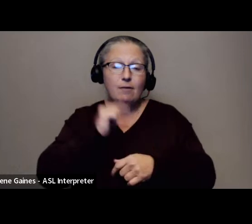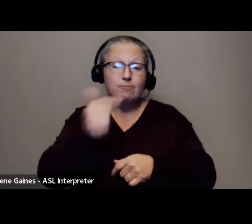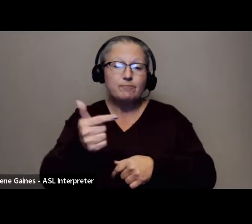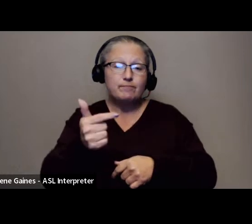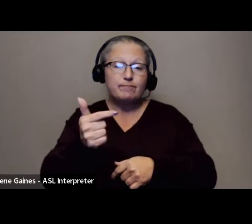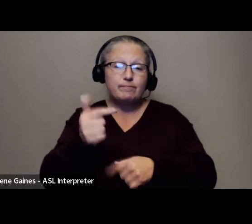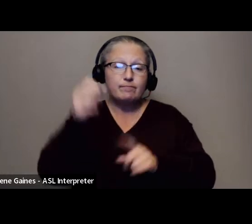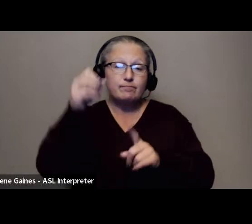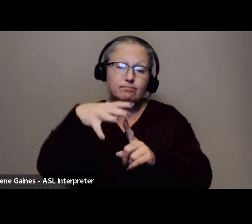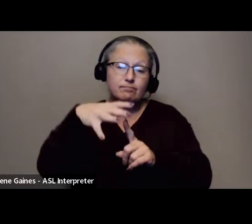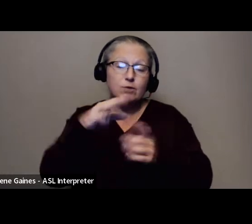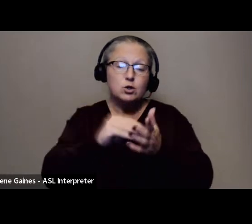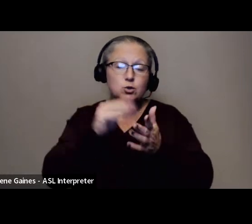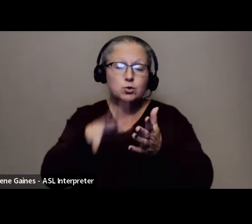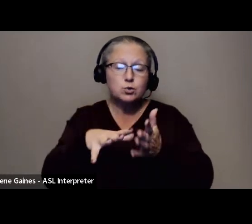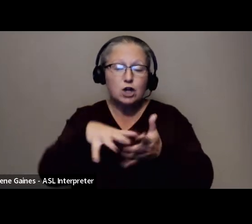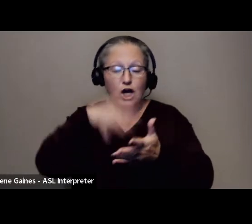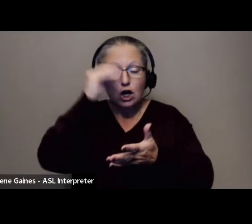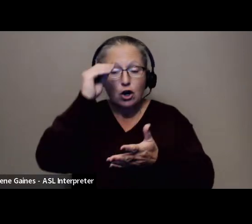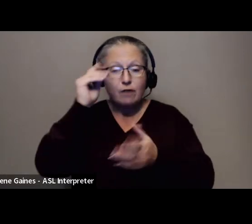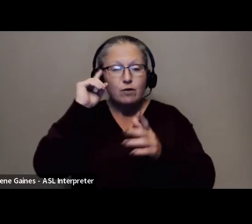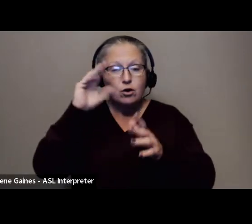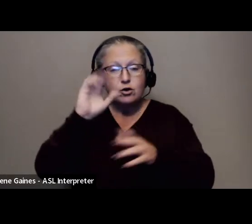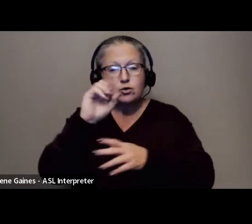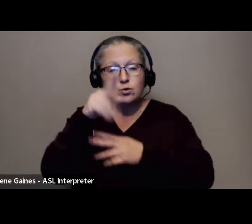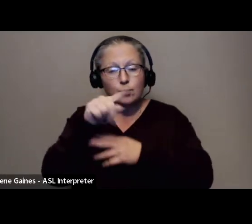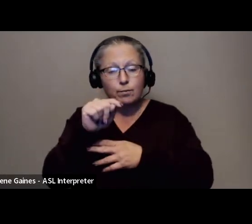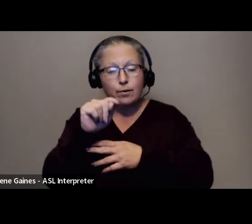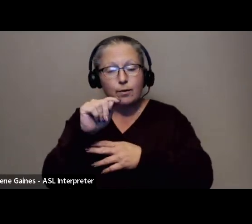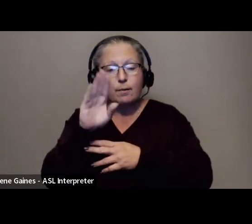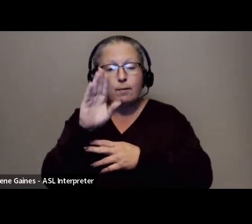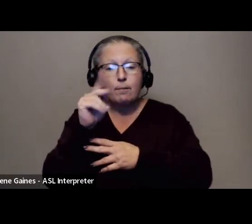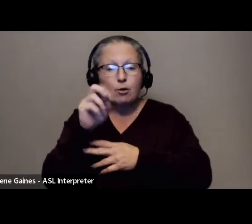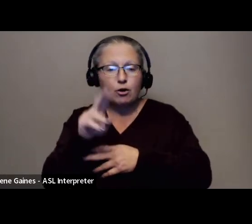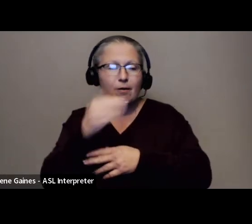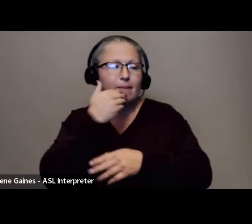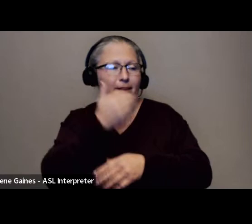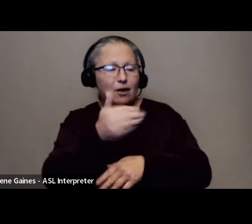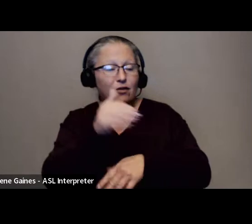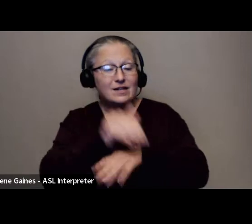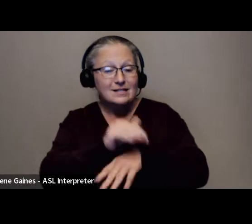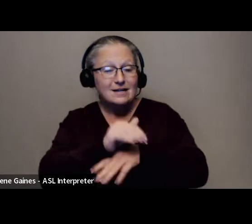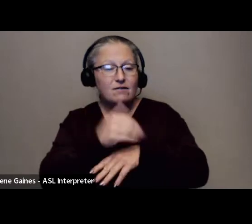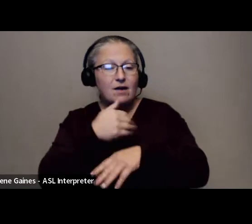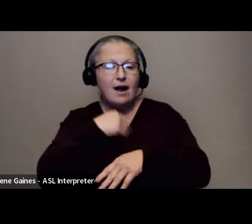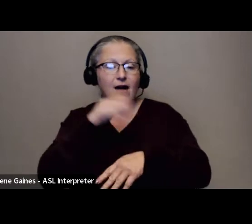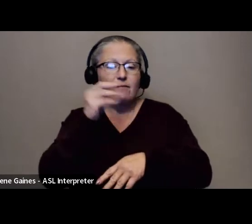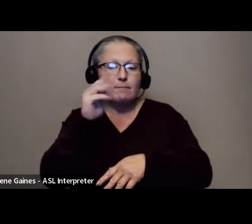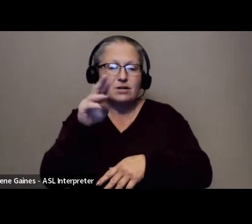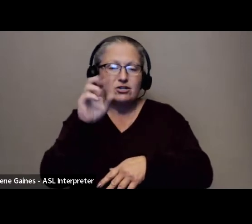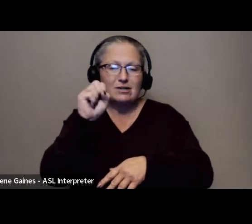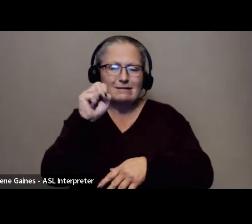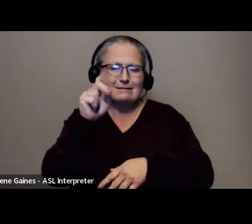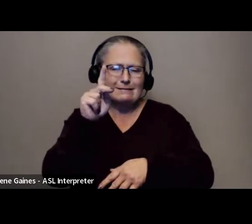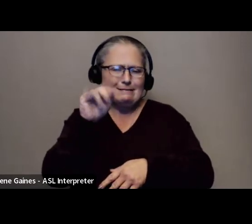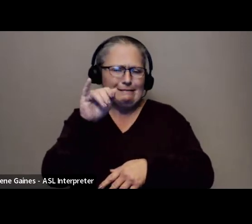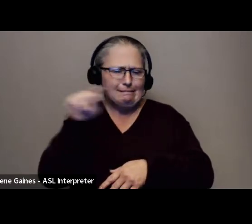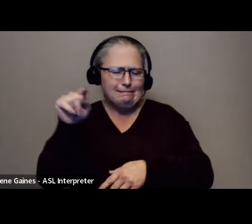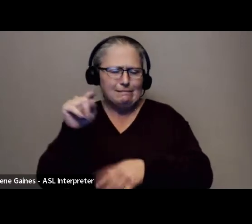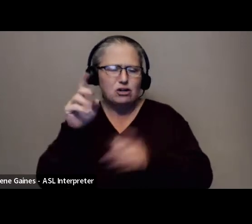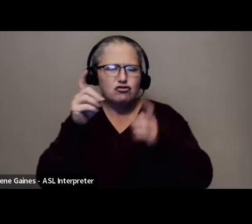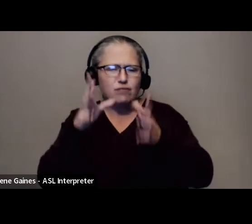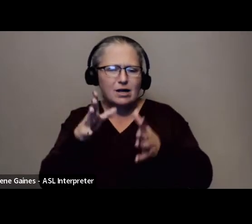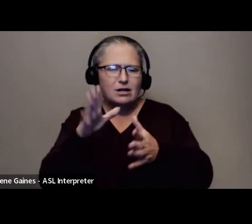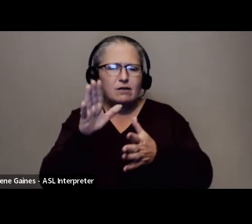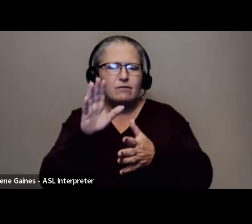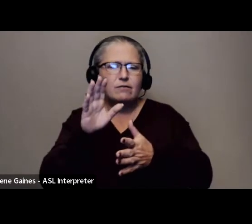spotlight on student learning to Superintendent Booker. Thank you. So this evening, we've got Mr. Don Scatena. He's our Director of Student Services, but